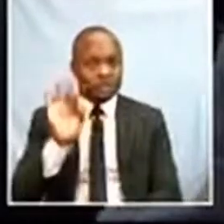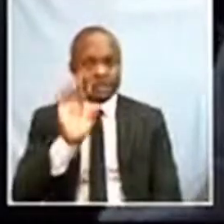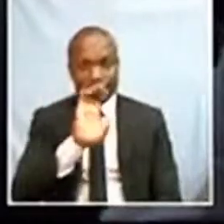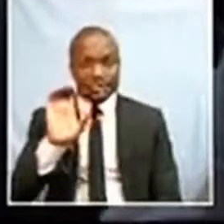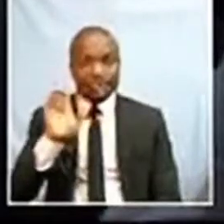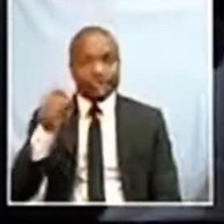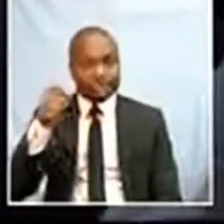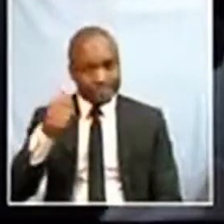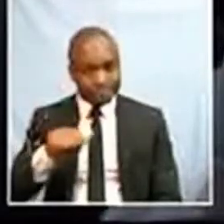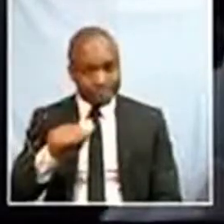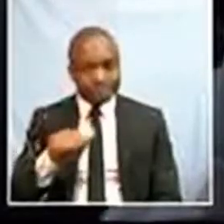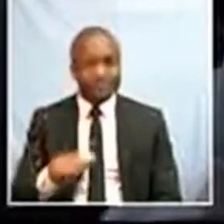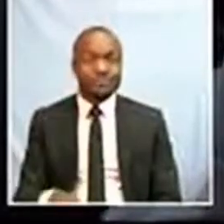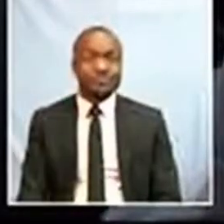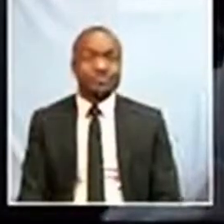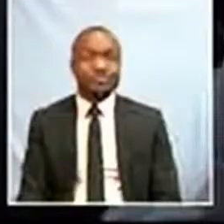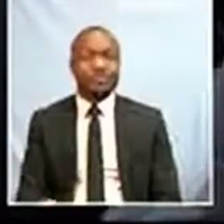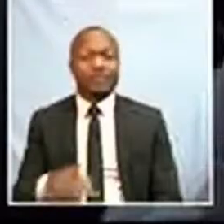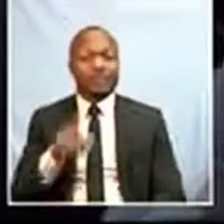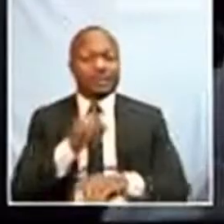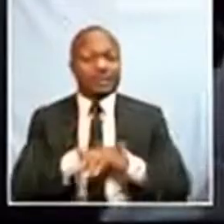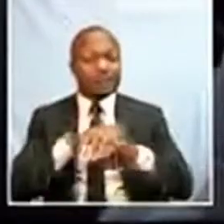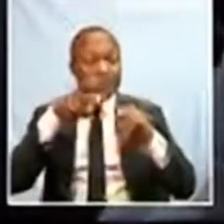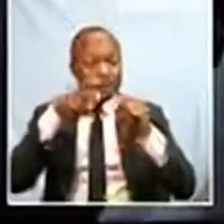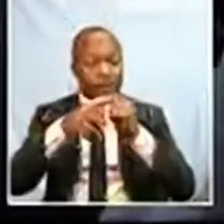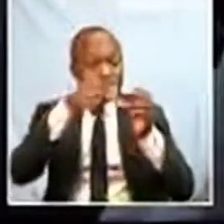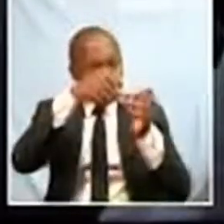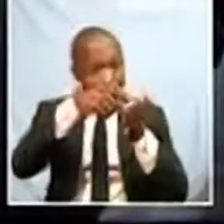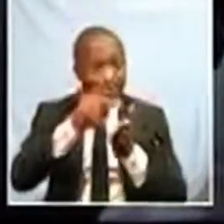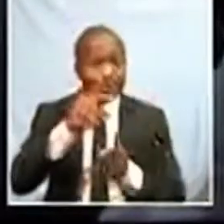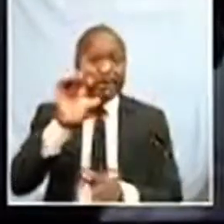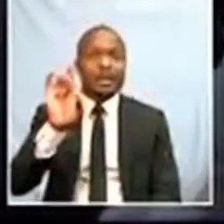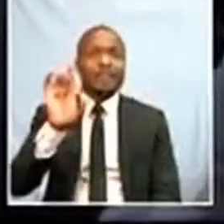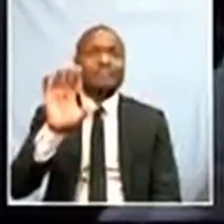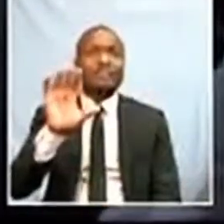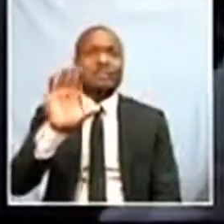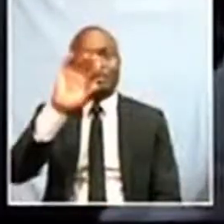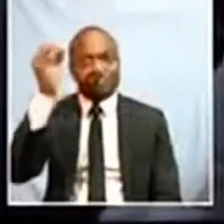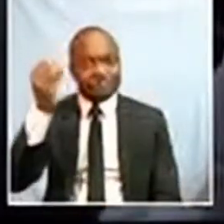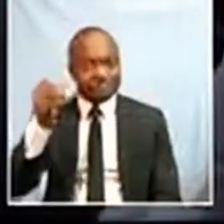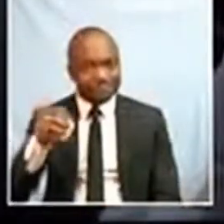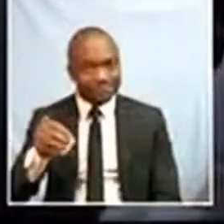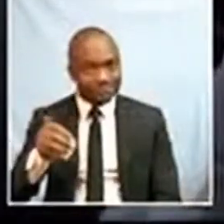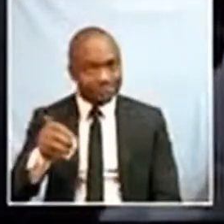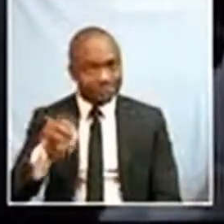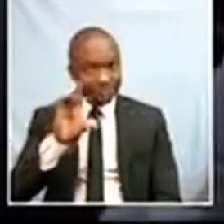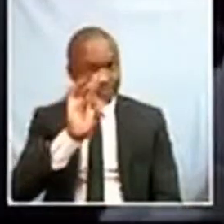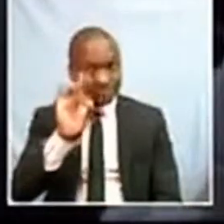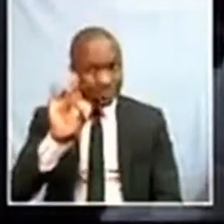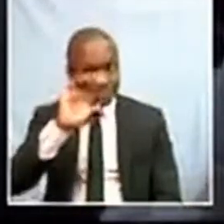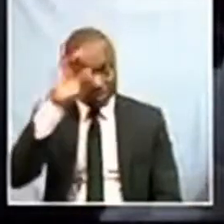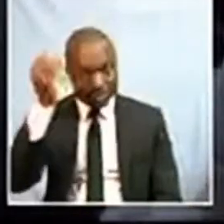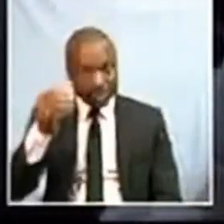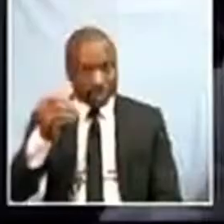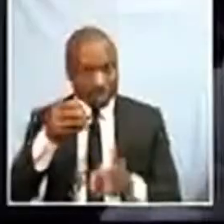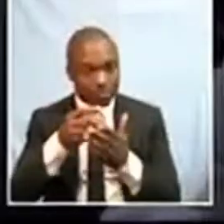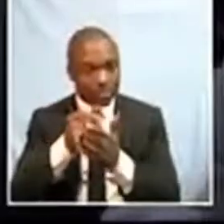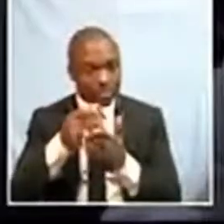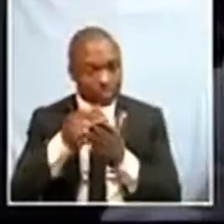965,910. At termination, he was paid 85%, almost 88% of the